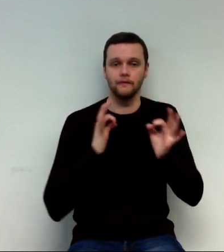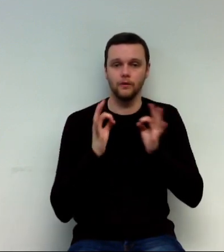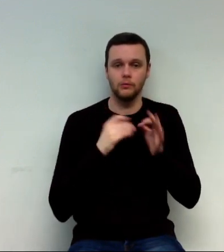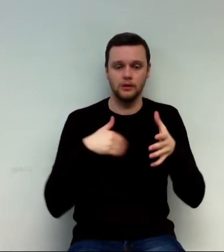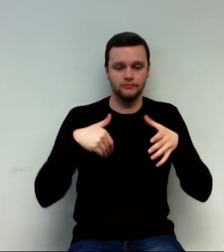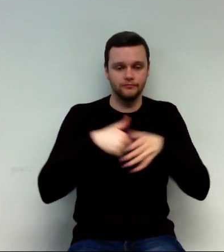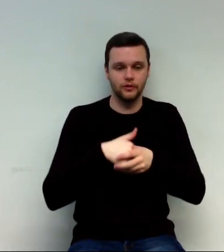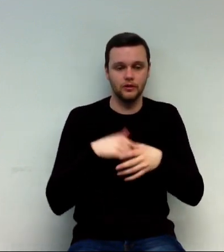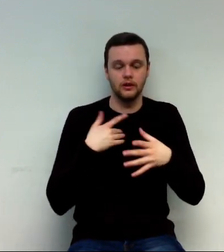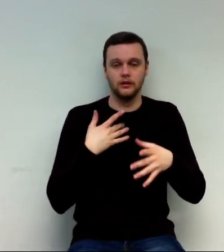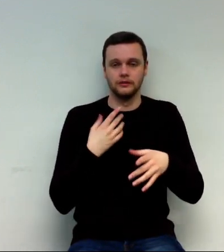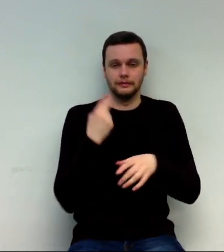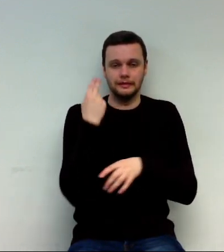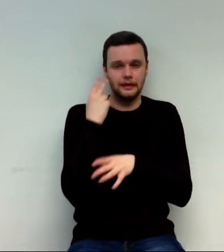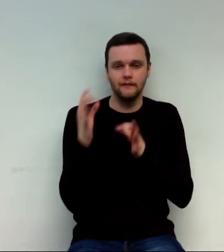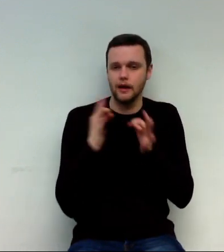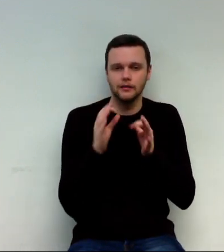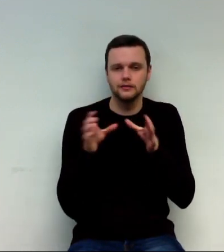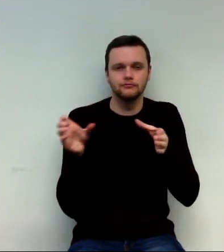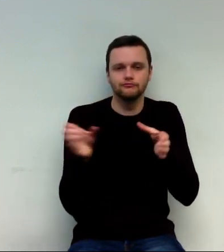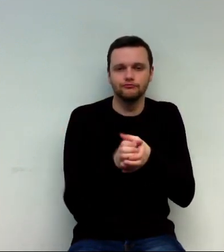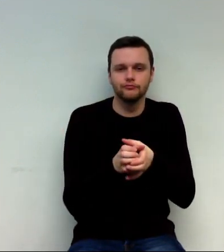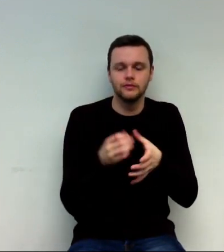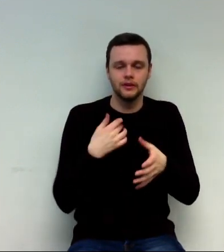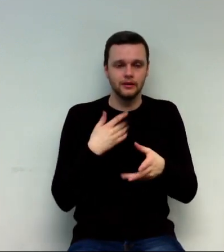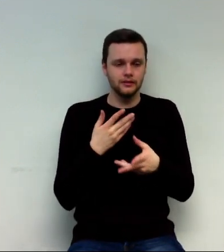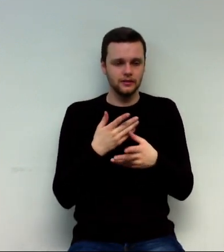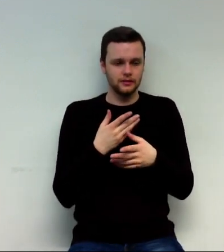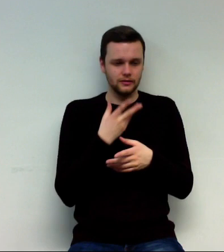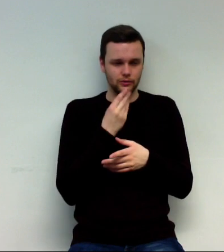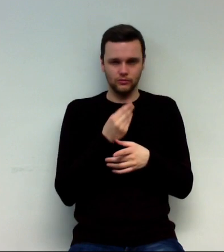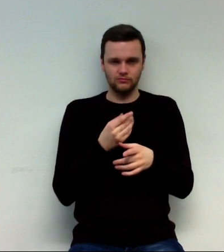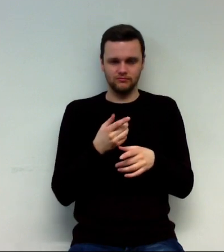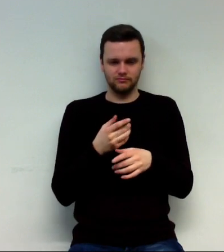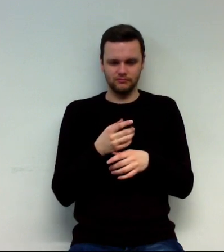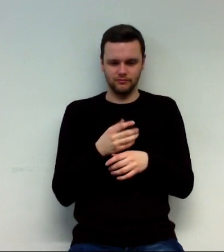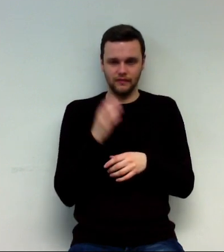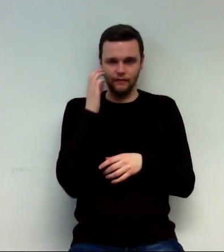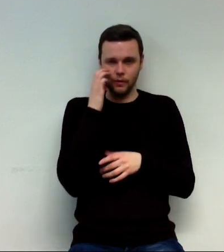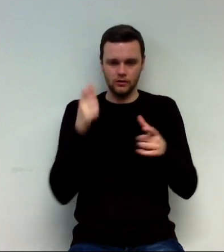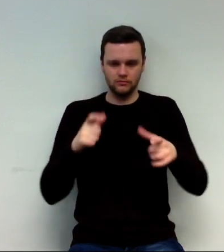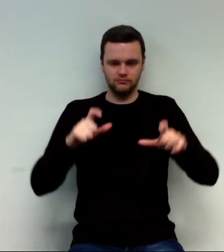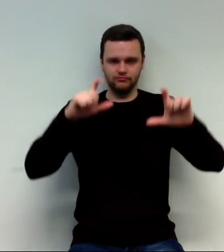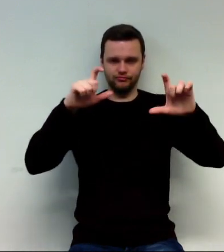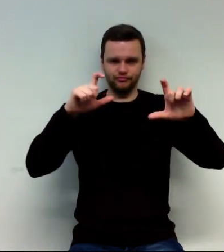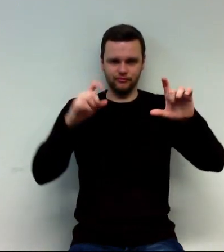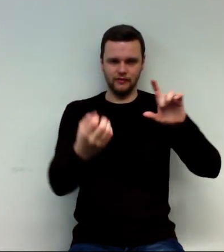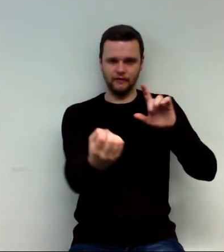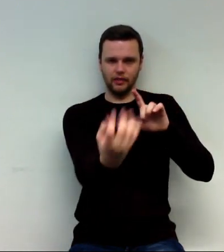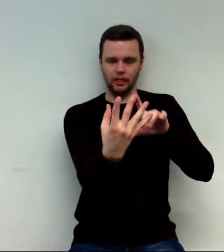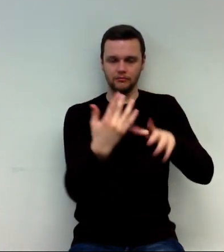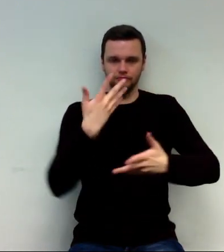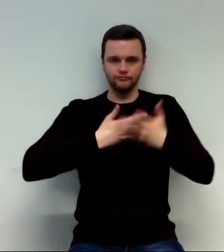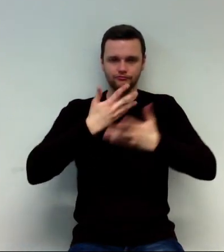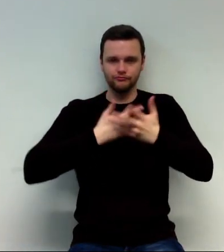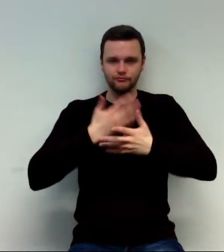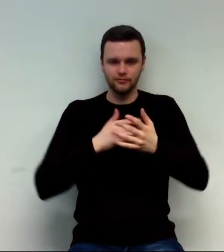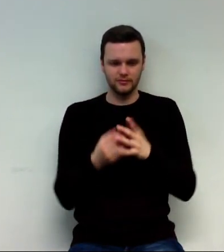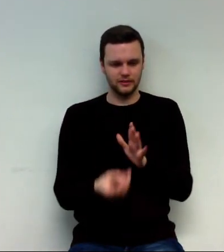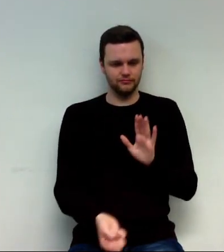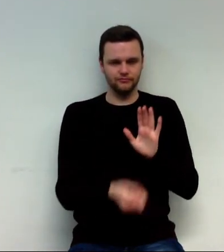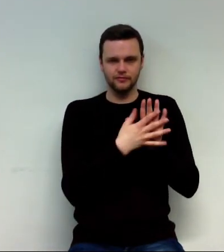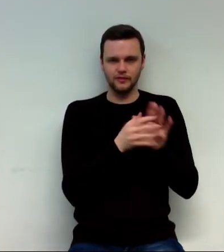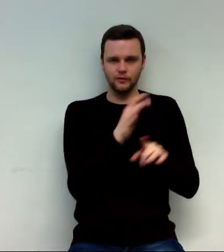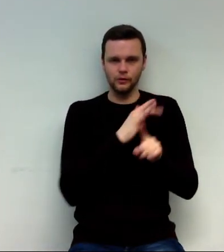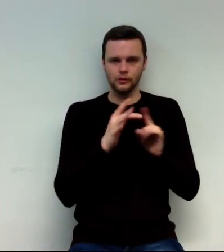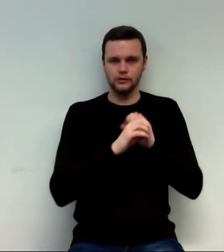of your show or a deaf actor as part of your show, you could just do something on your phone and put it up on social media. There's also software